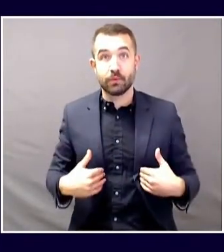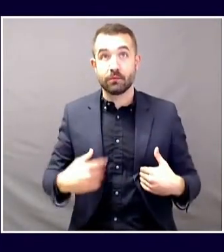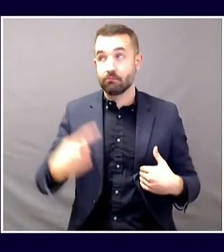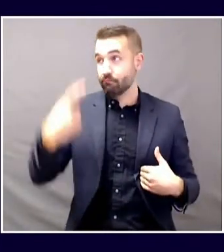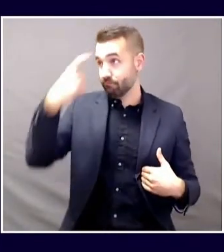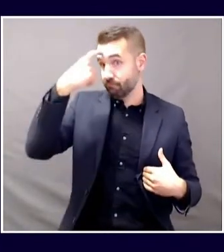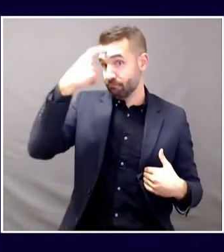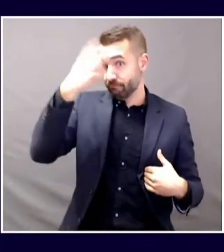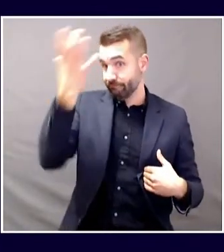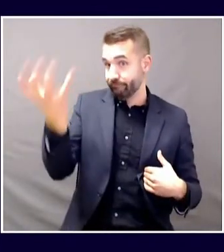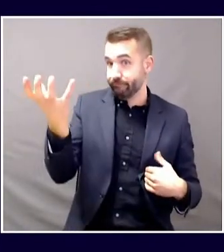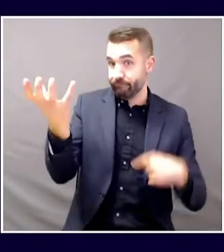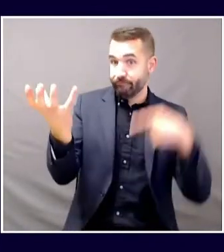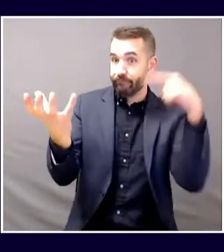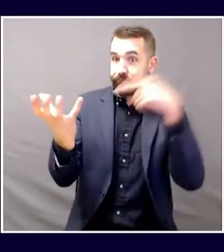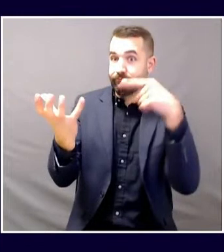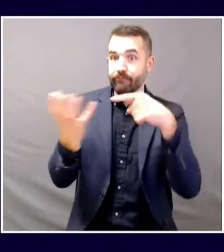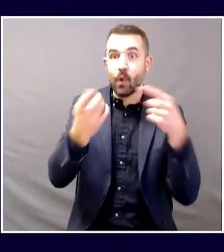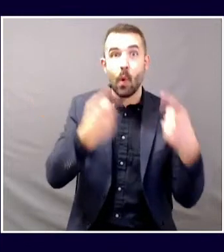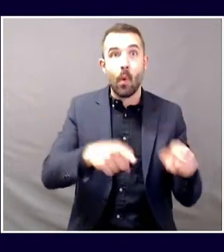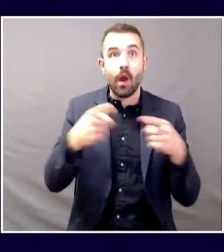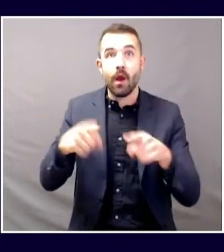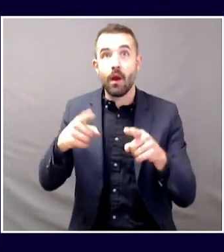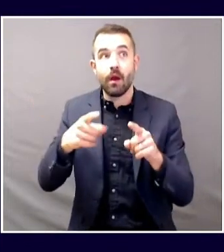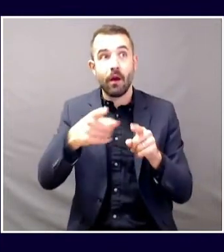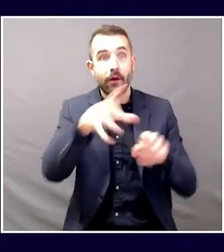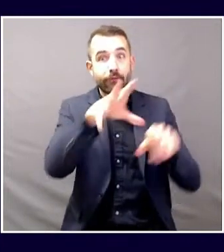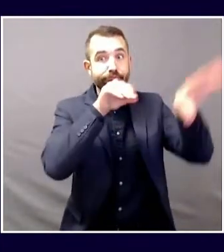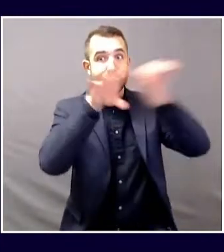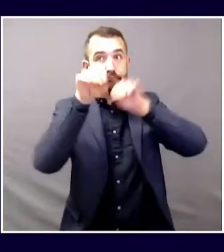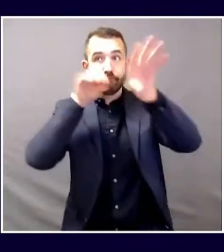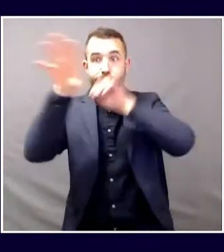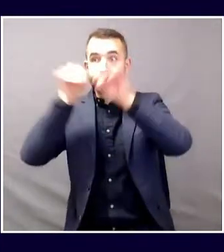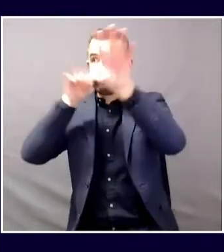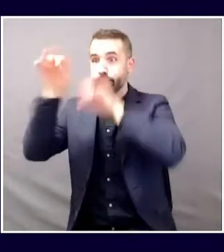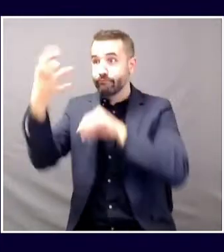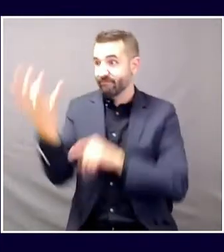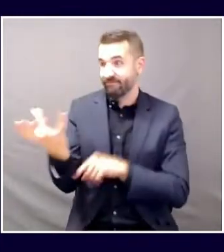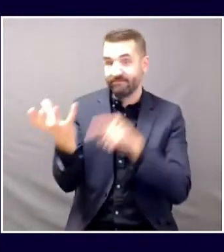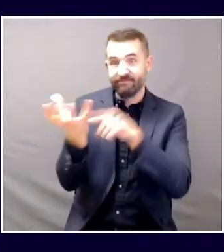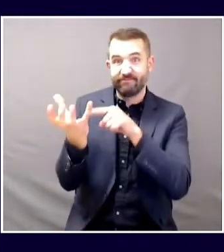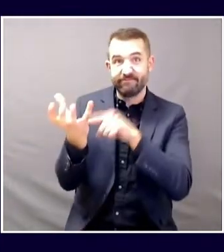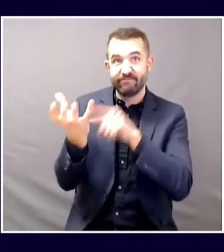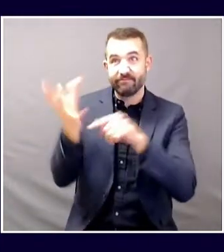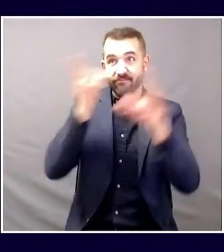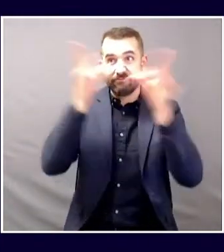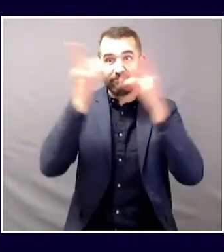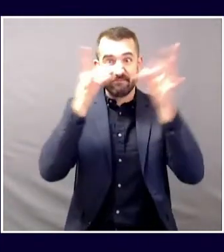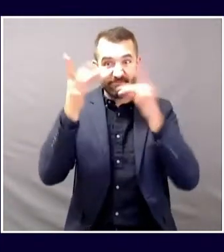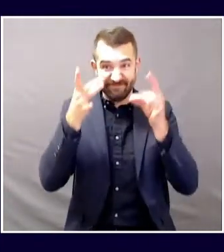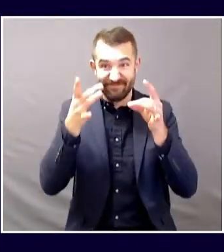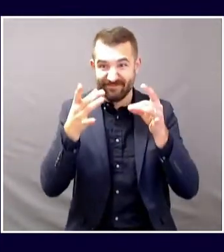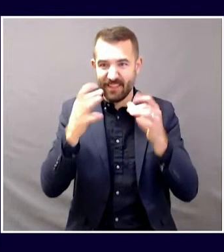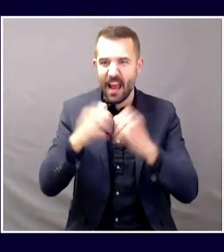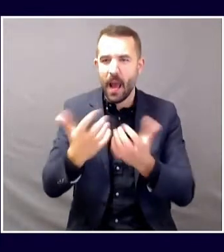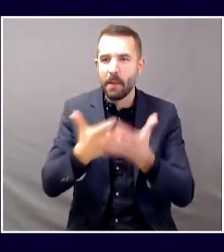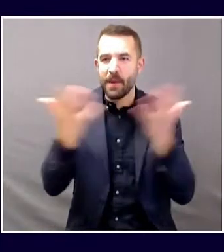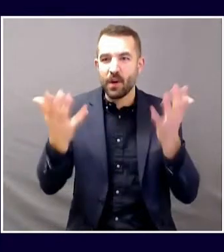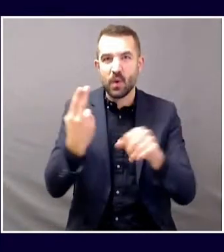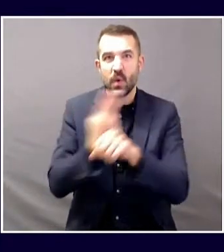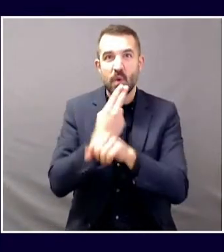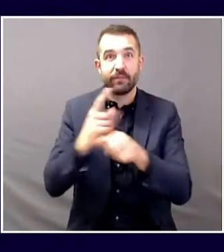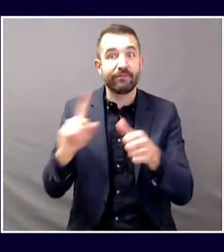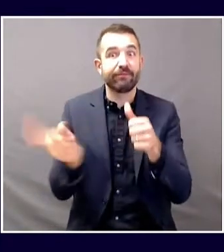first impression of something is quite often the lasting impression of that same thing. And as a result of those